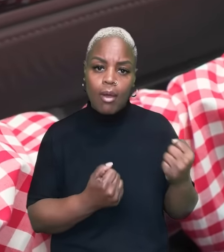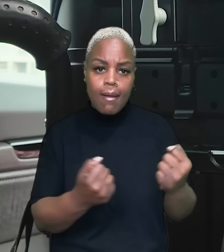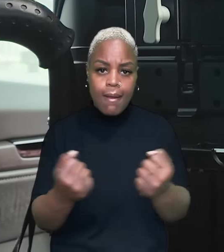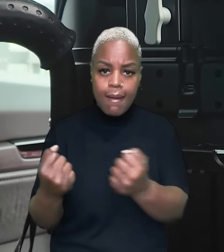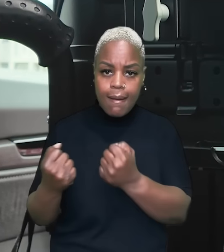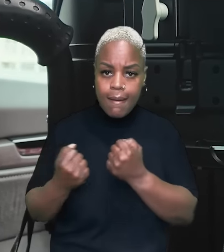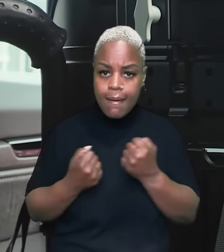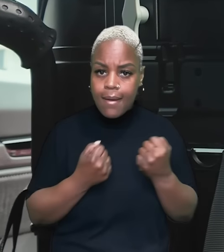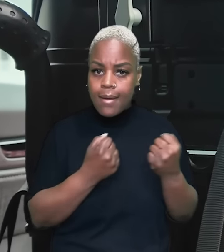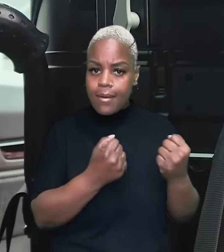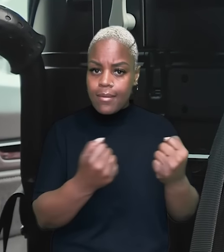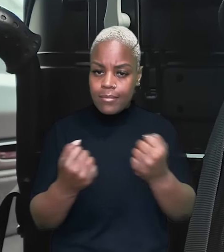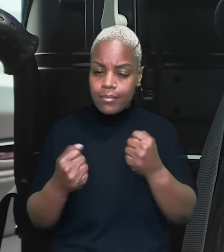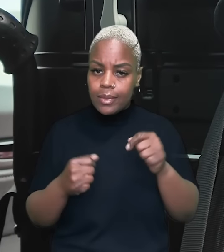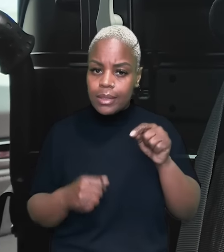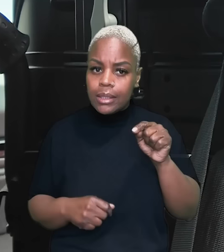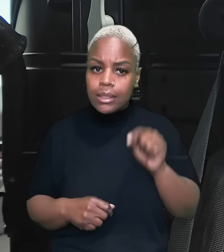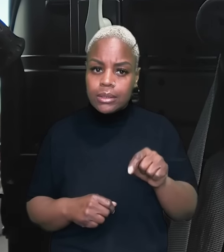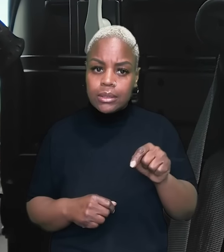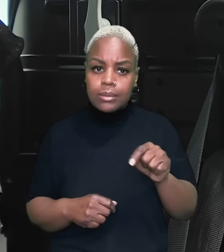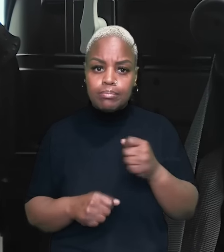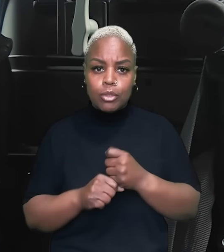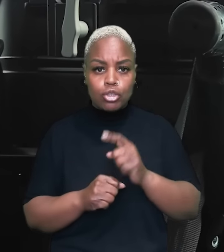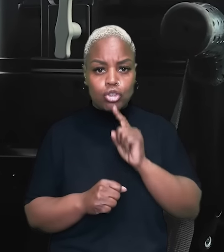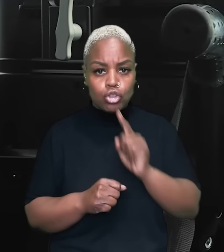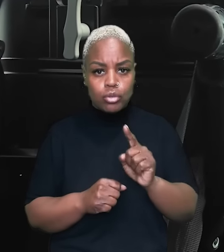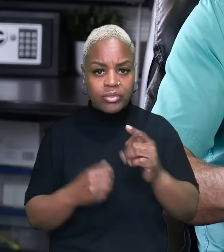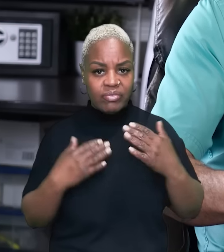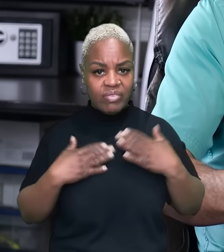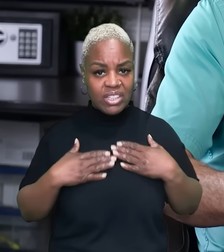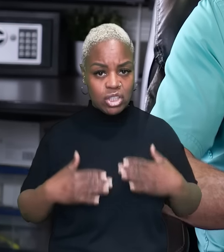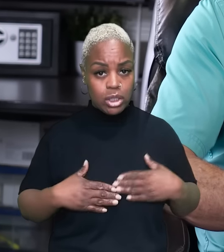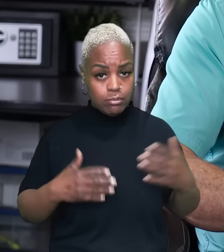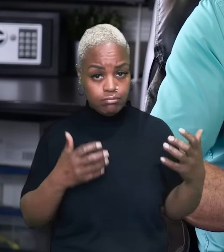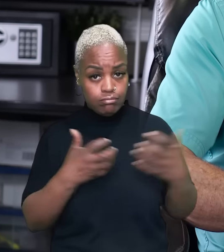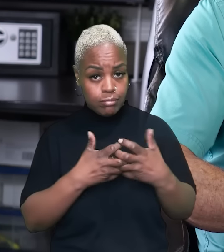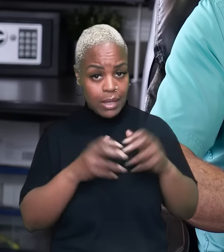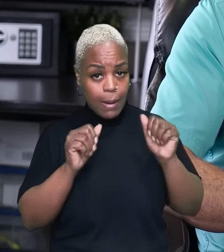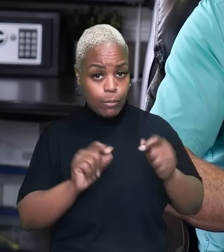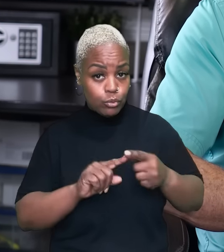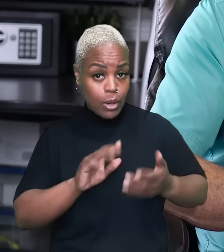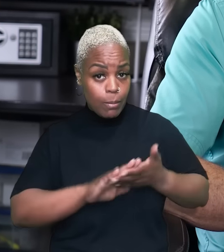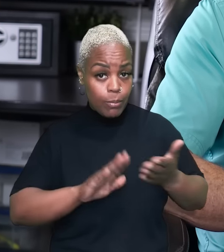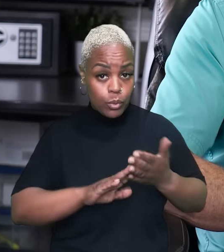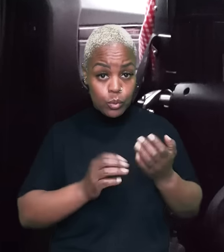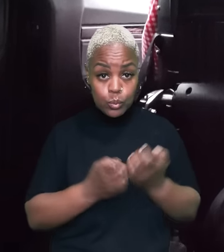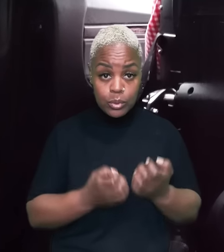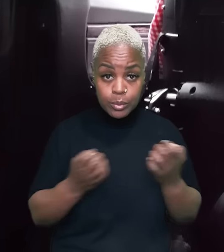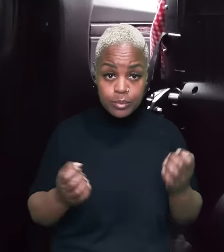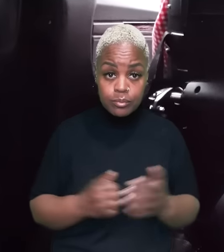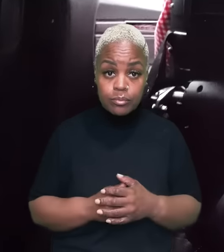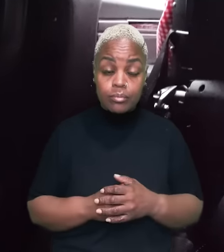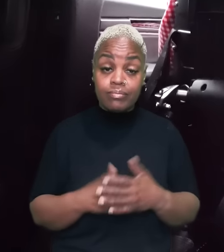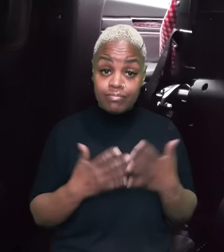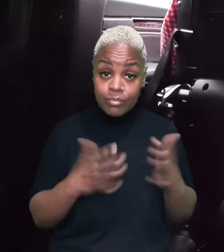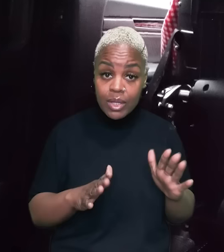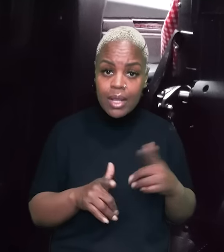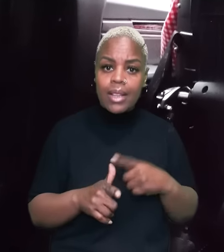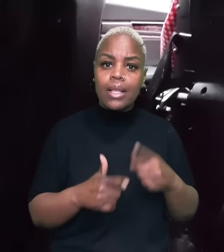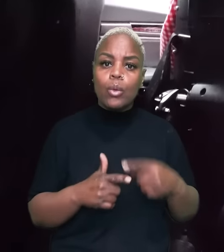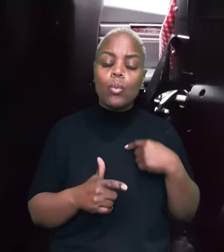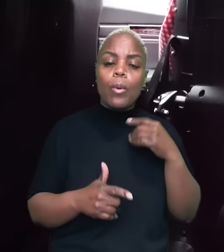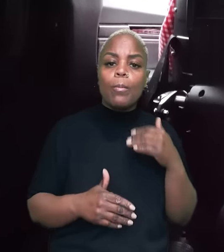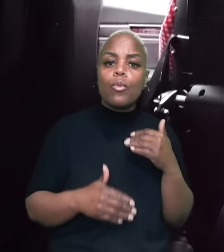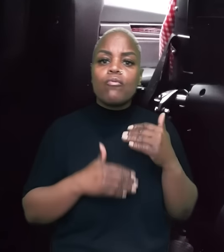drive this car to ensure that there is the physical ability to operate the equipment is there, and then we're going to move into